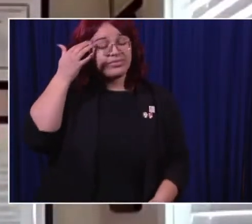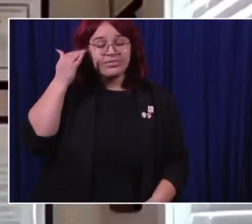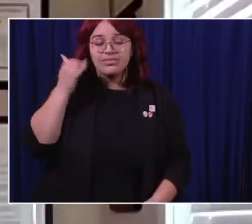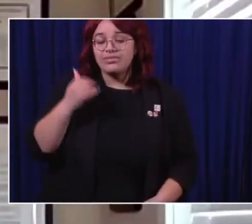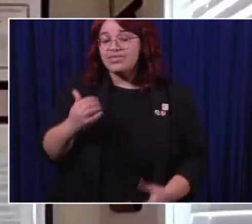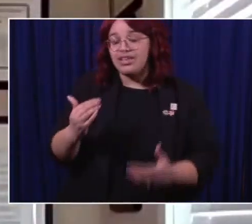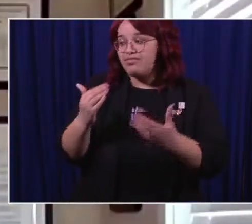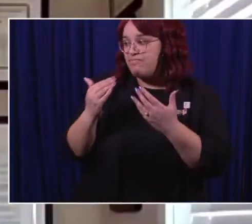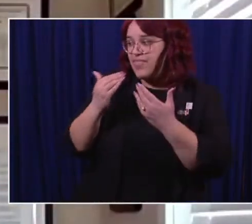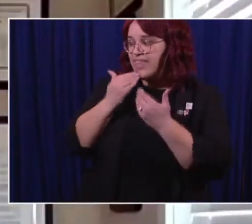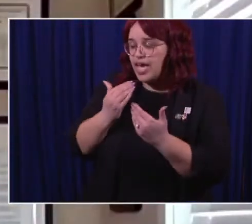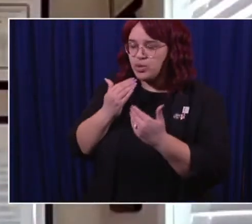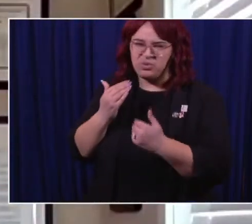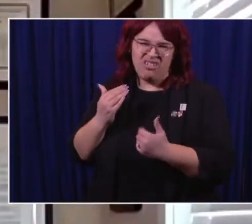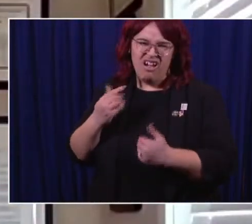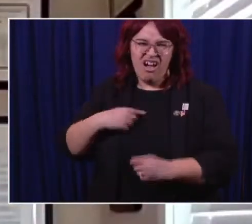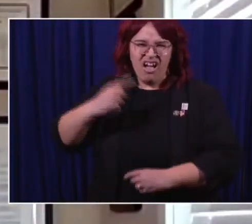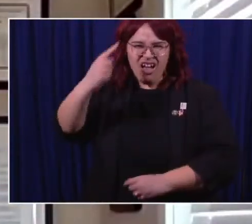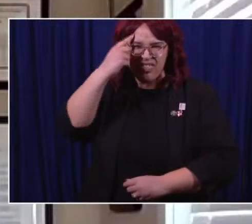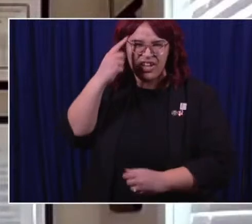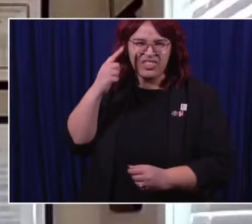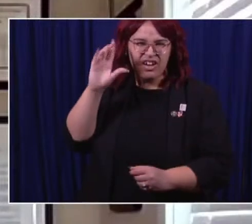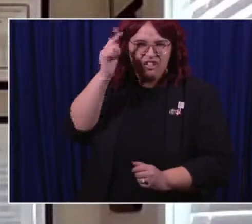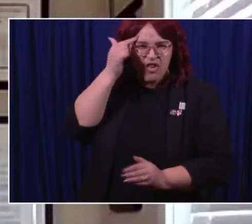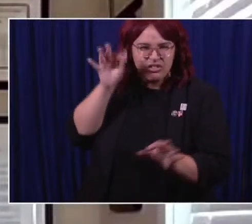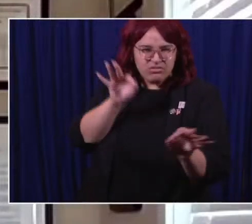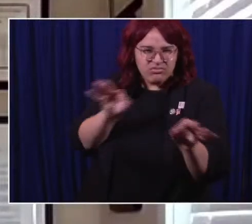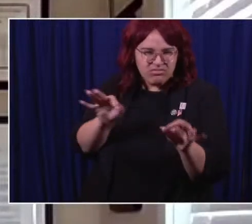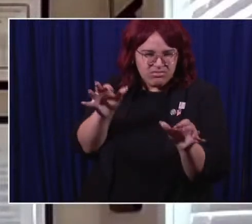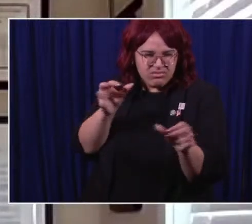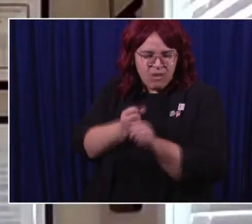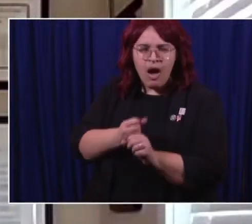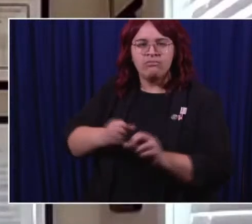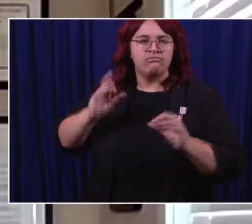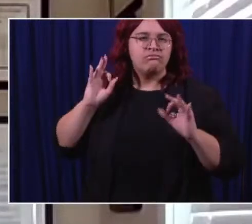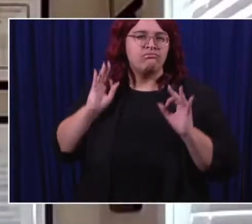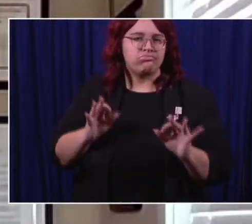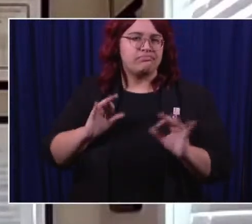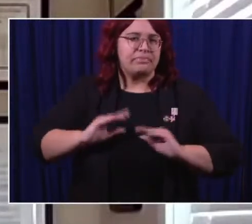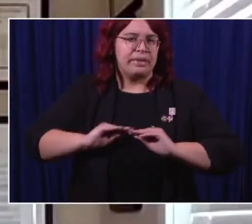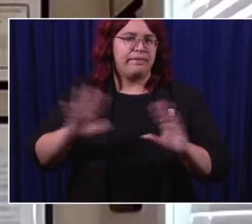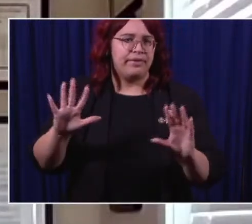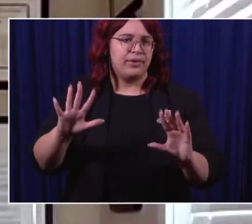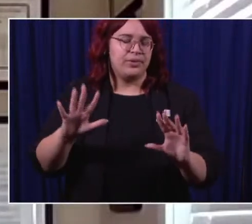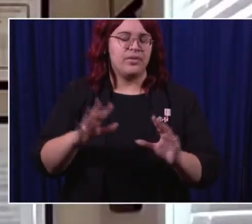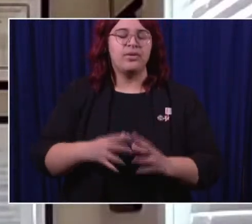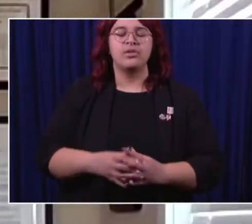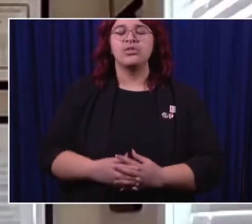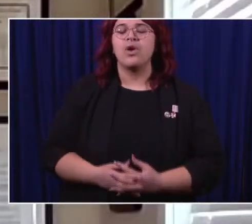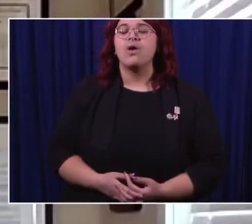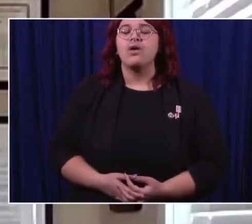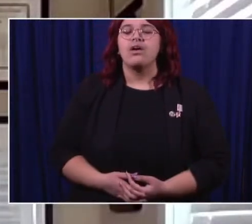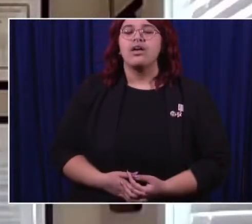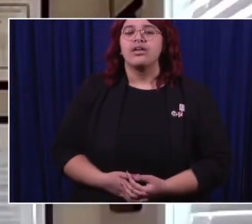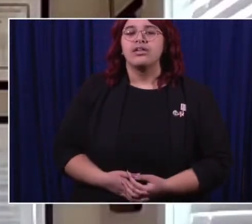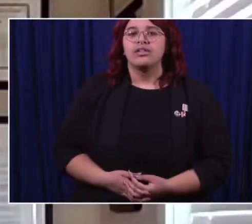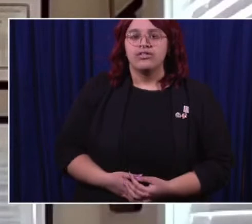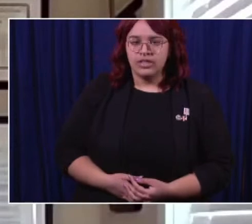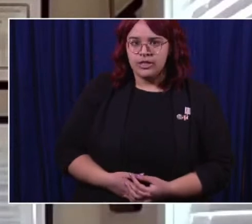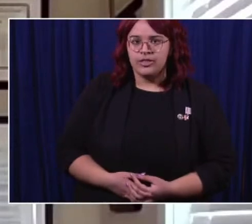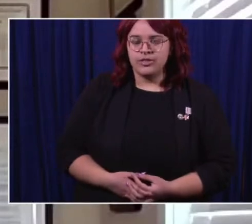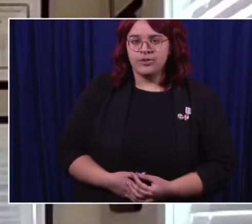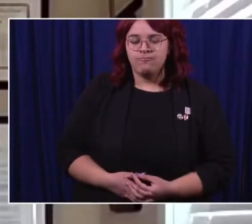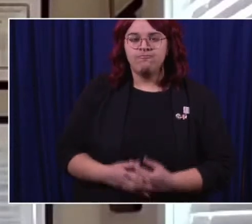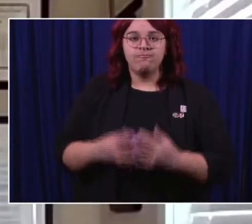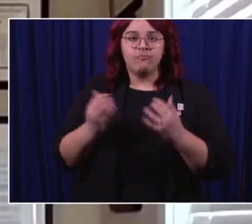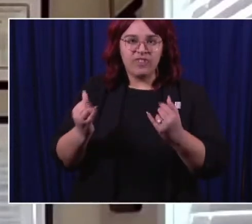the governor summarized the situation very, very well. We are continuing to monitor very, very